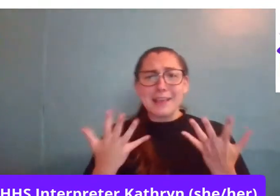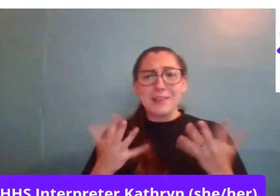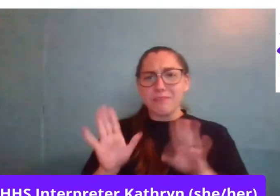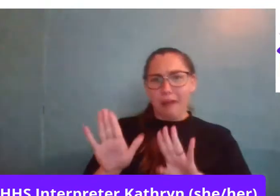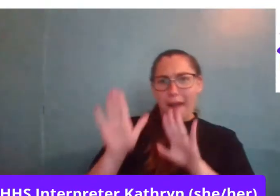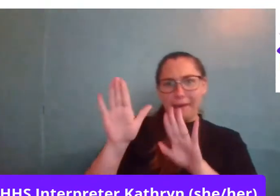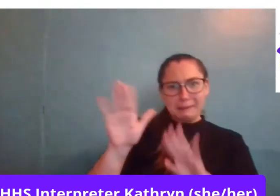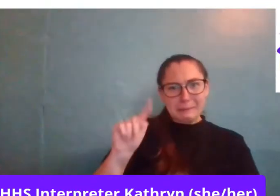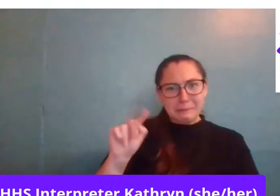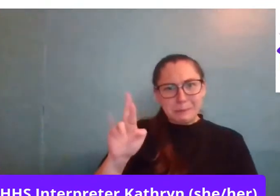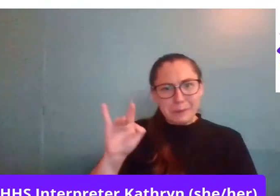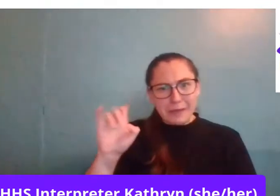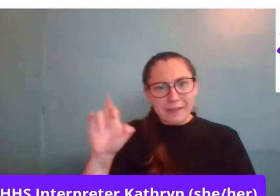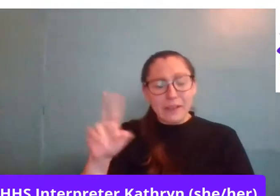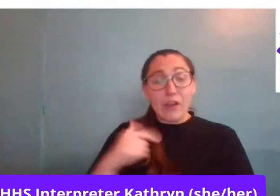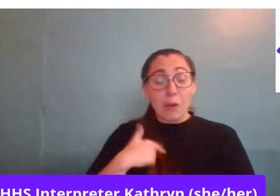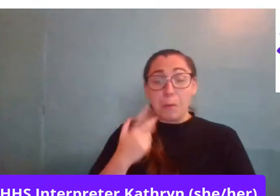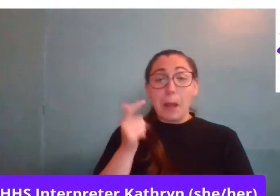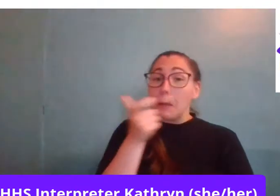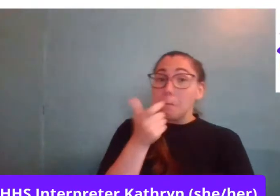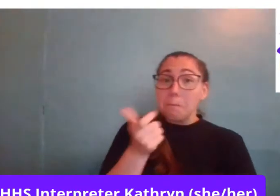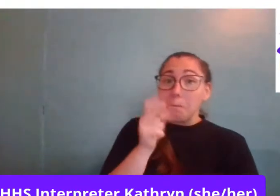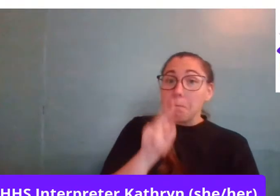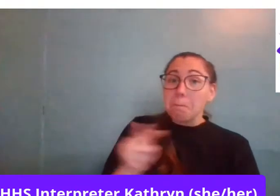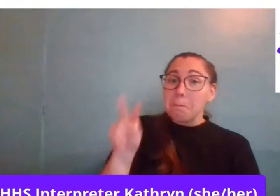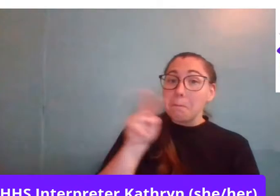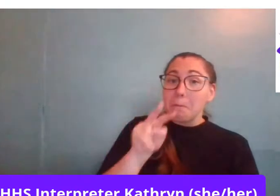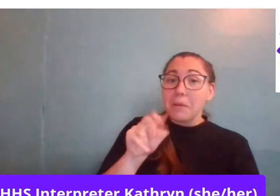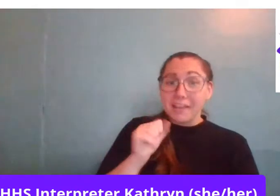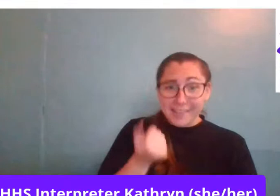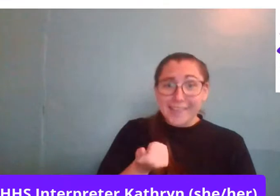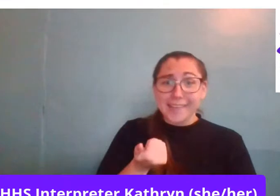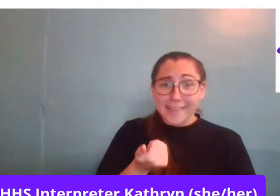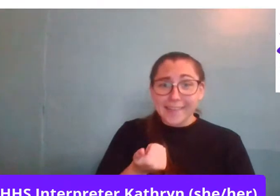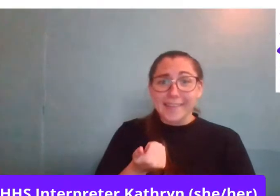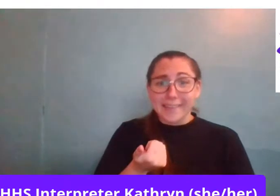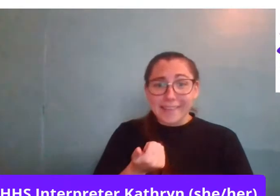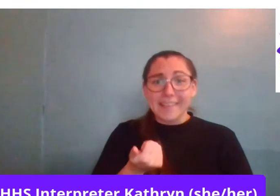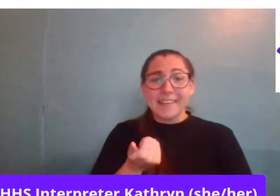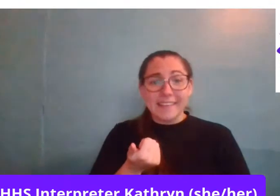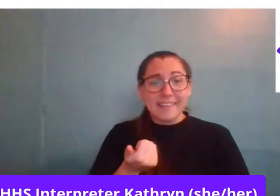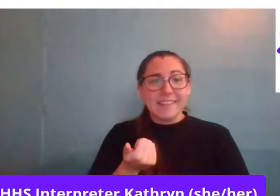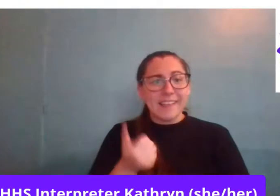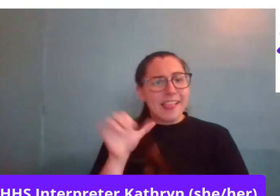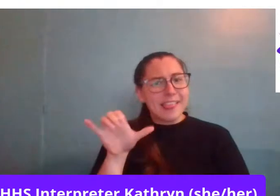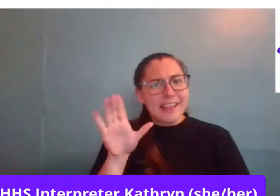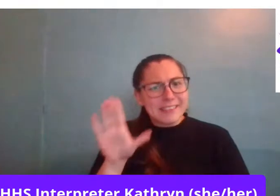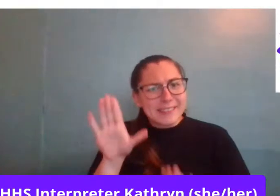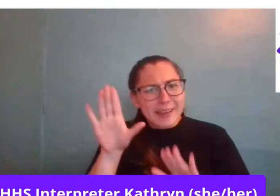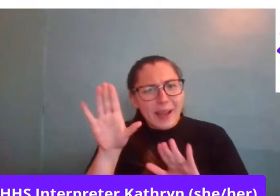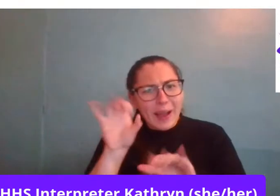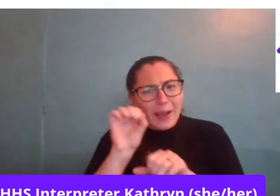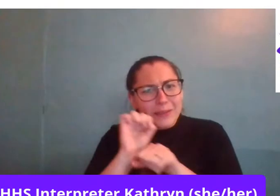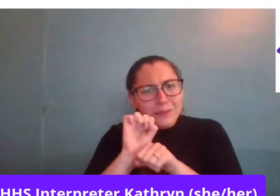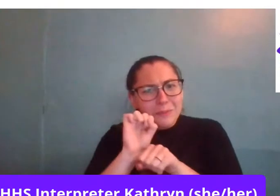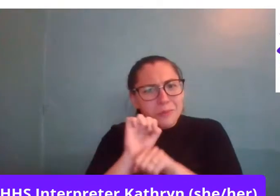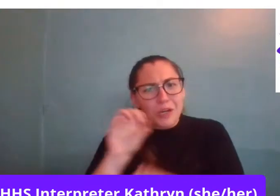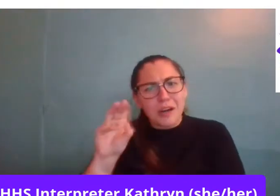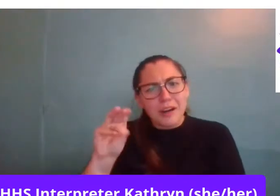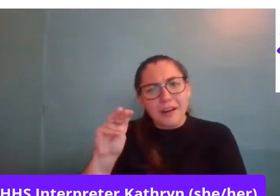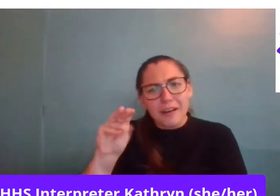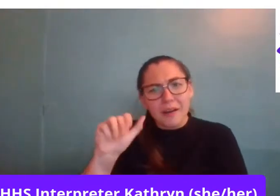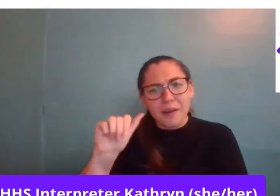awesome. As I was able to watch that is some awesome work, Malik.